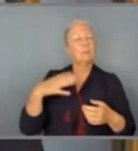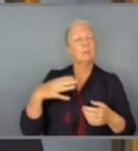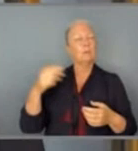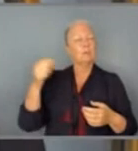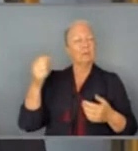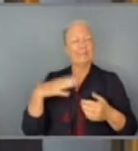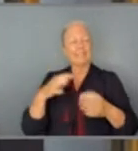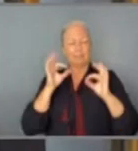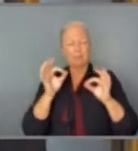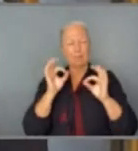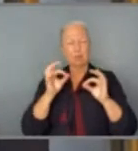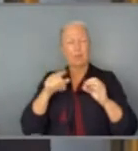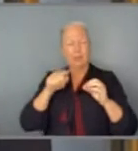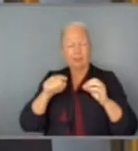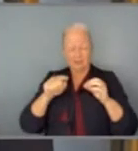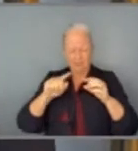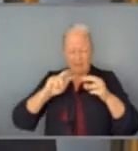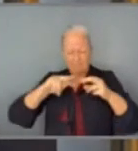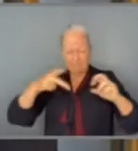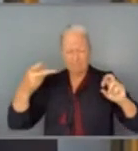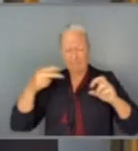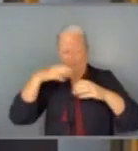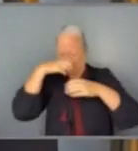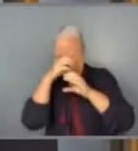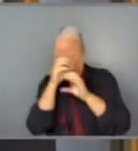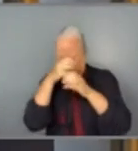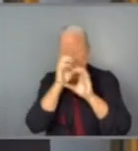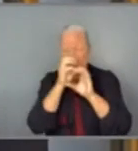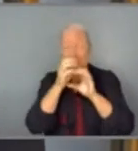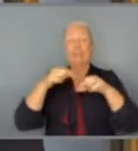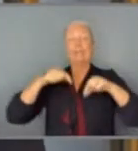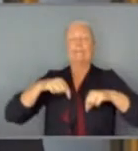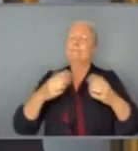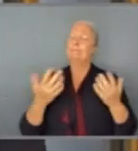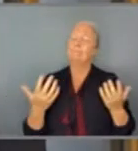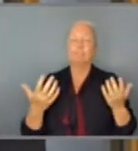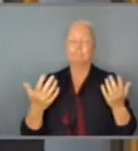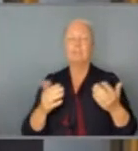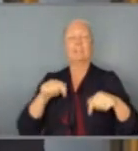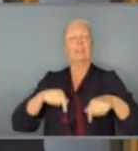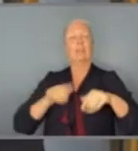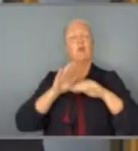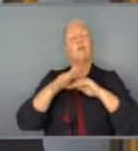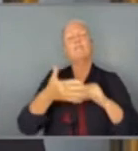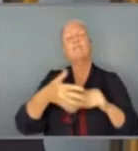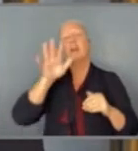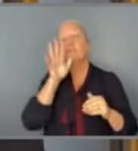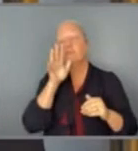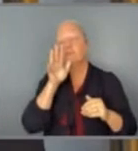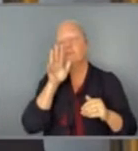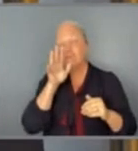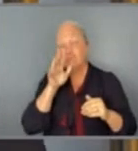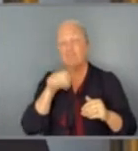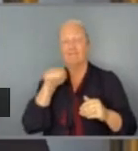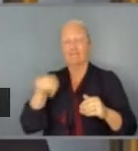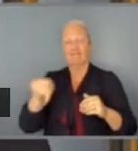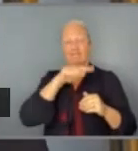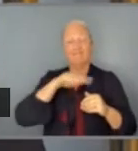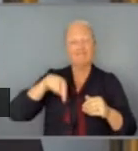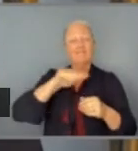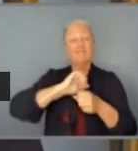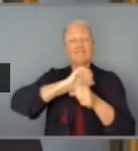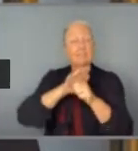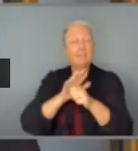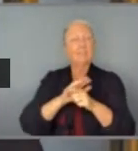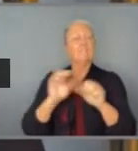not available in many countries. Here in Australia, we're now over 500 cases that have been diagnosed through that genomic